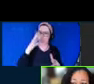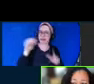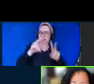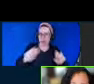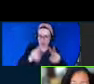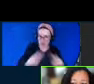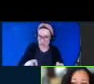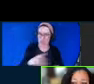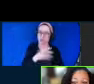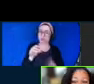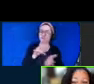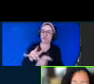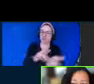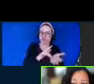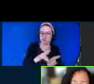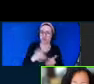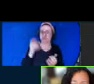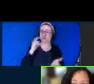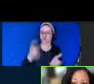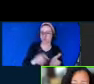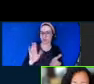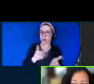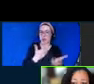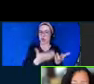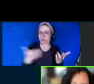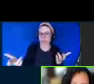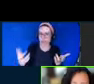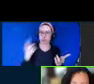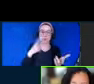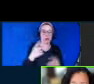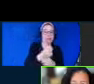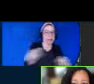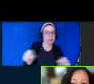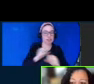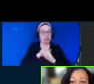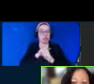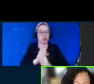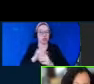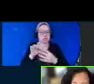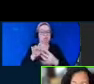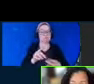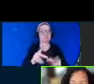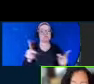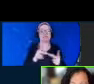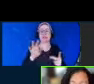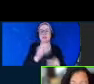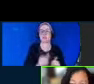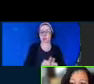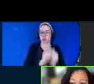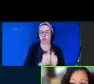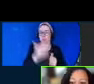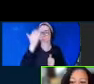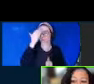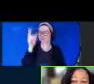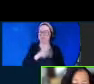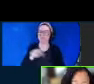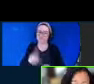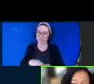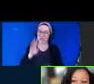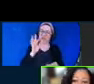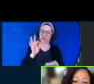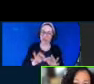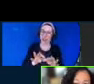landscape and review of resources to promote safety and security for places of worship. We know that national and faith and community and federal partners